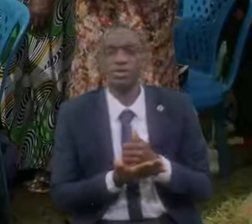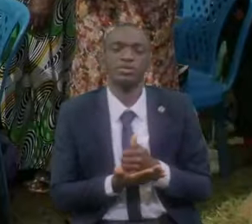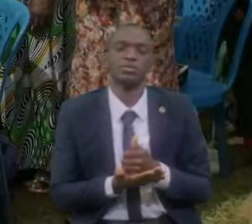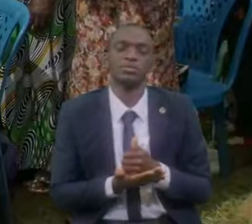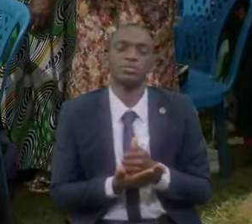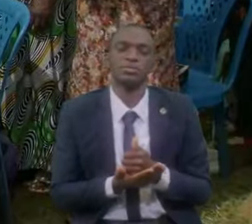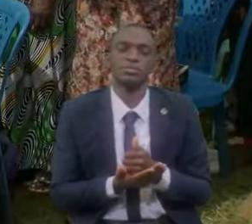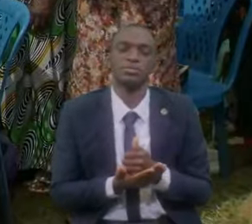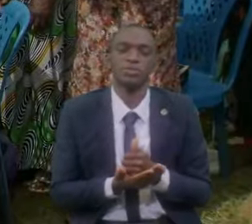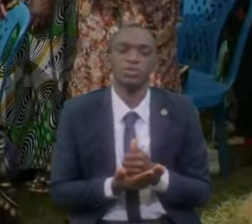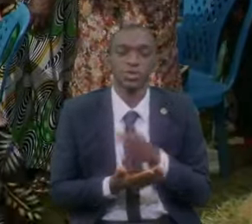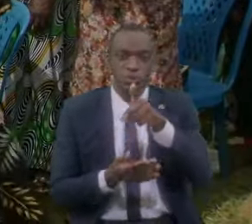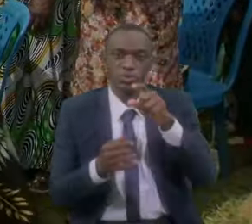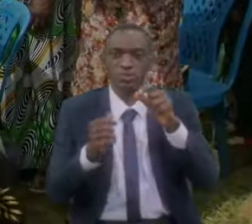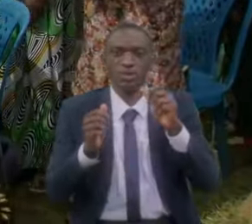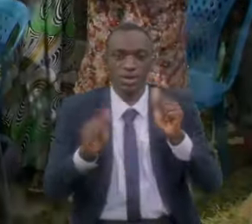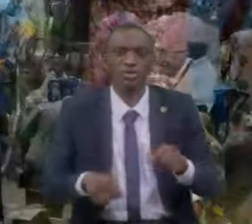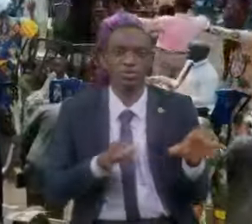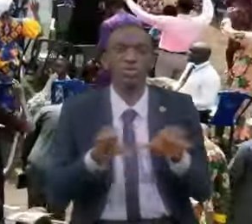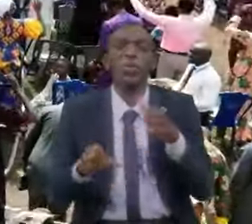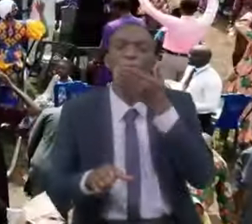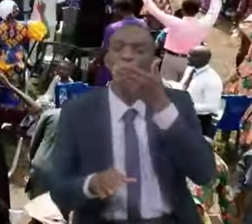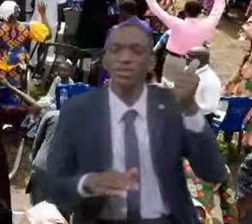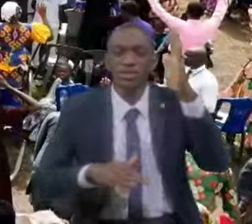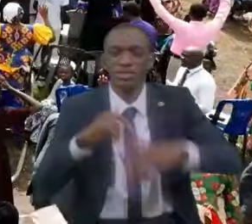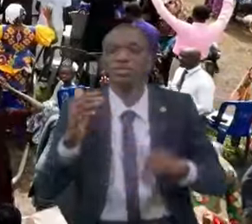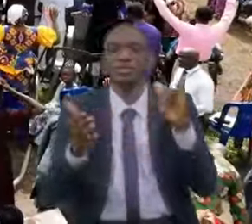You can do better than that.